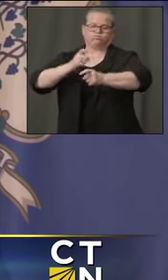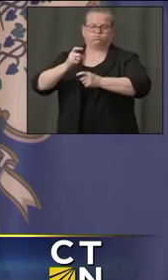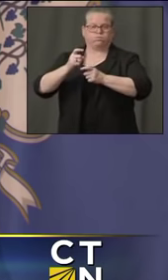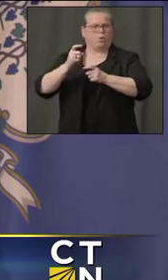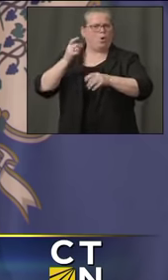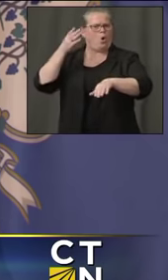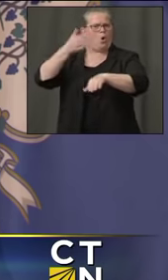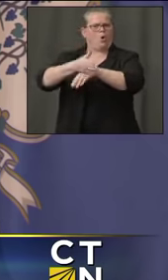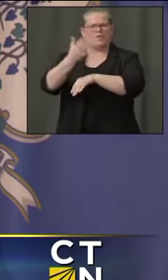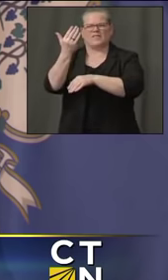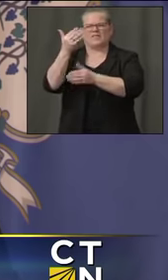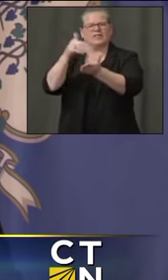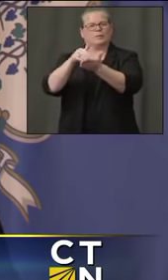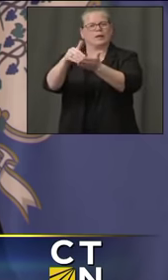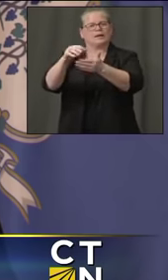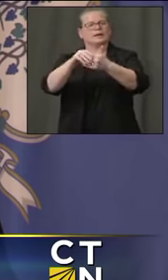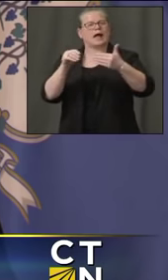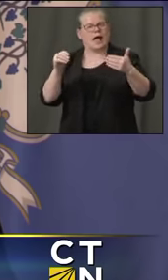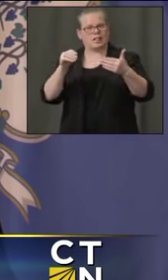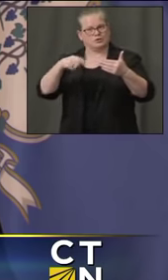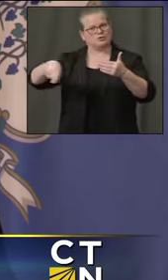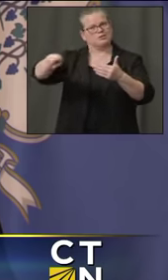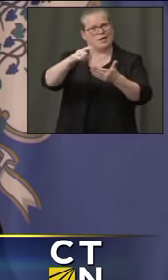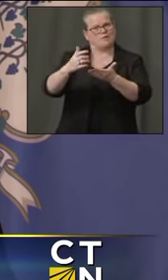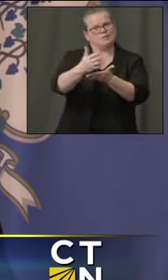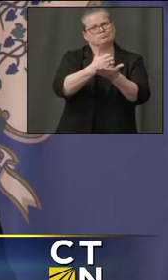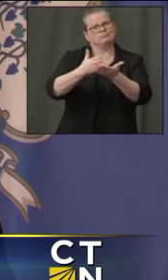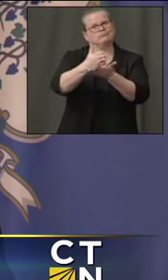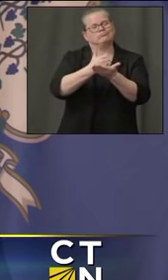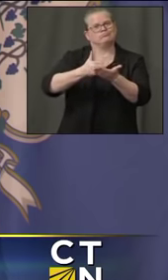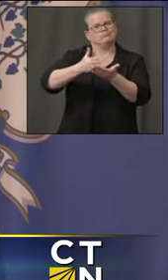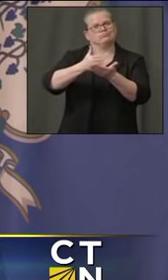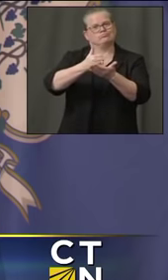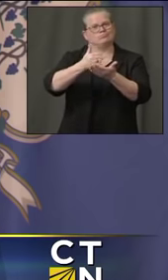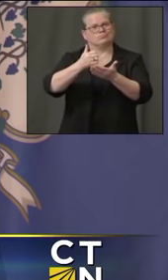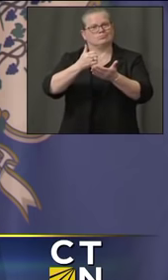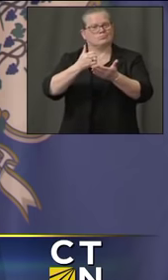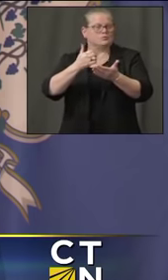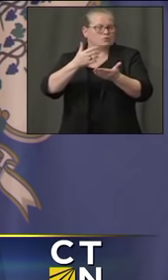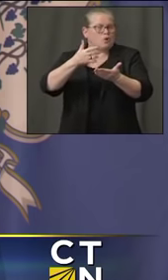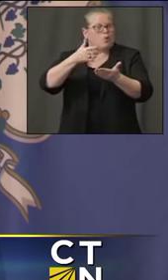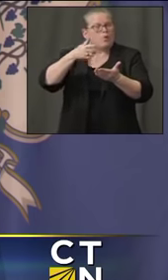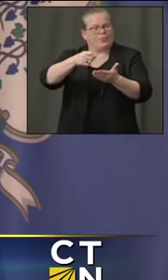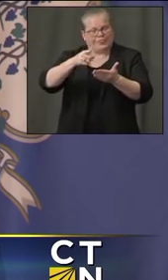the undocumented ways that they can be supported during this pandemic.